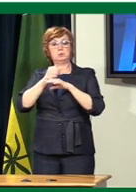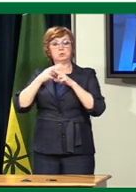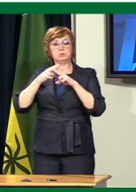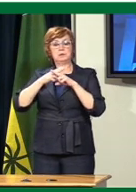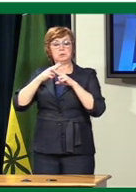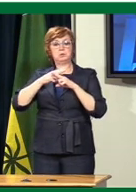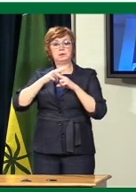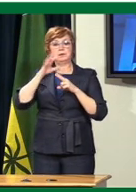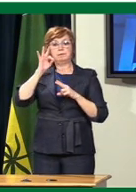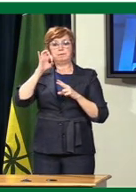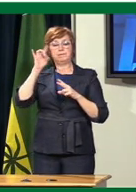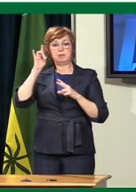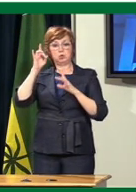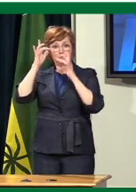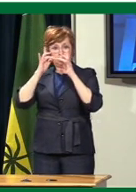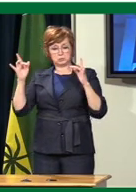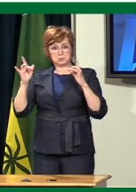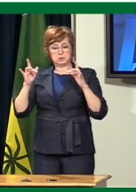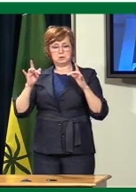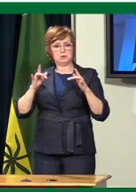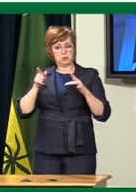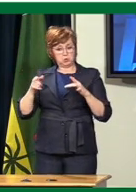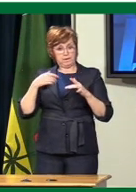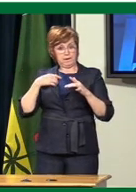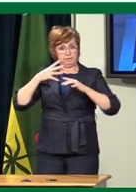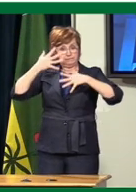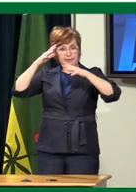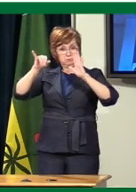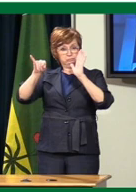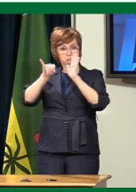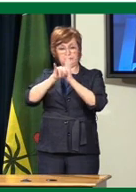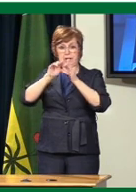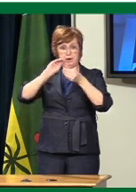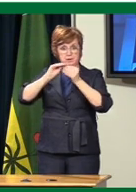that needs to be reached in order to open a field hospital?